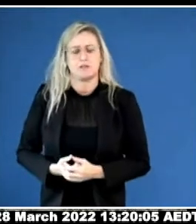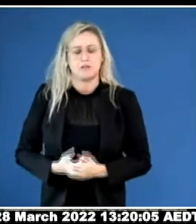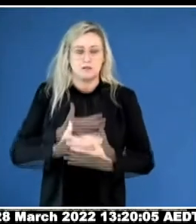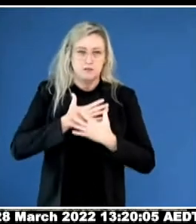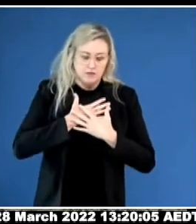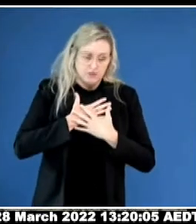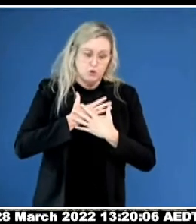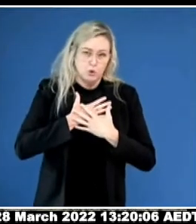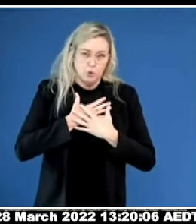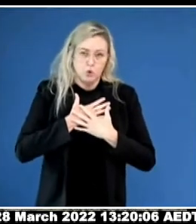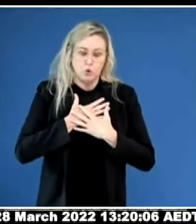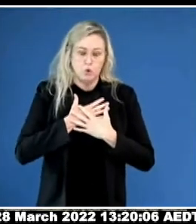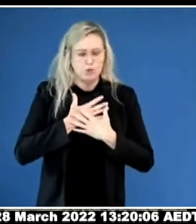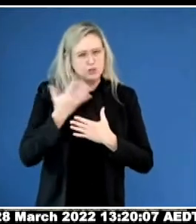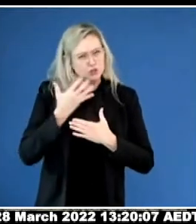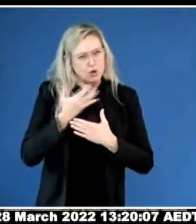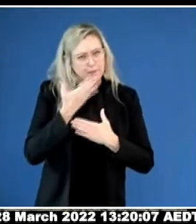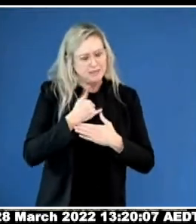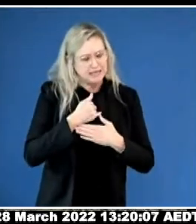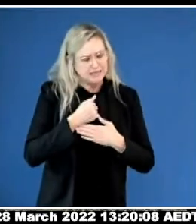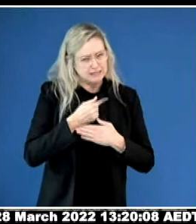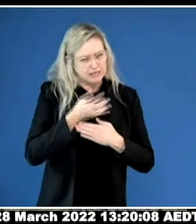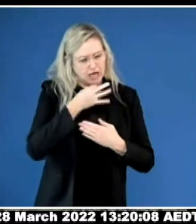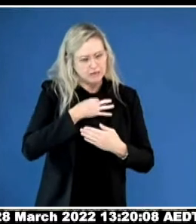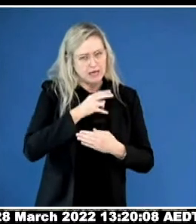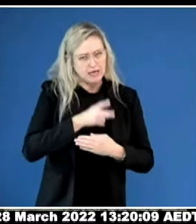Sorry, can you repeat that again? Sorry.